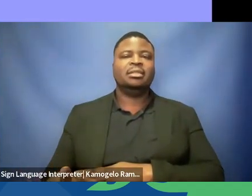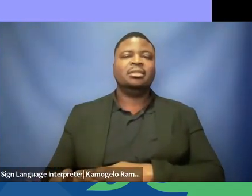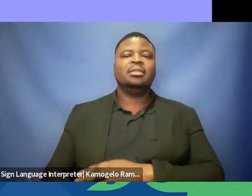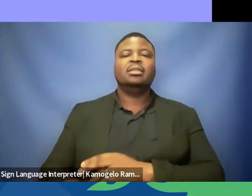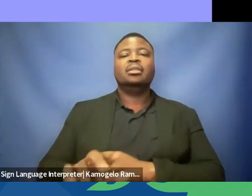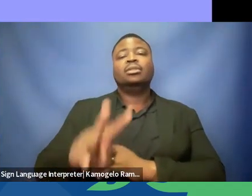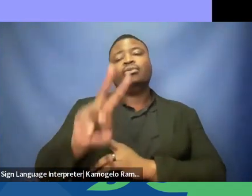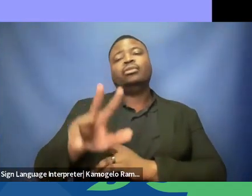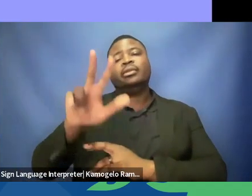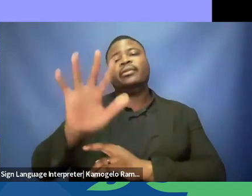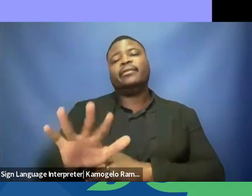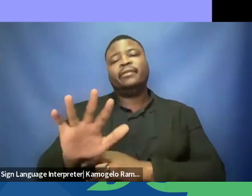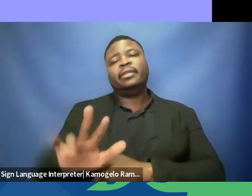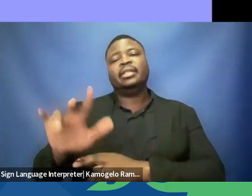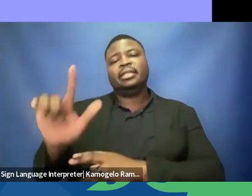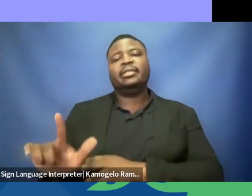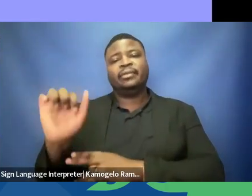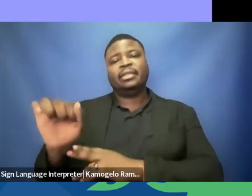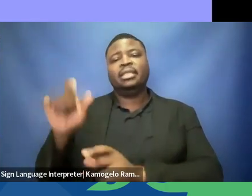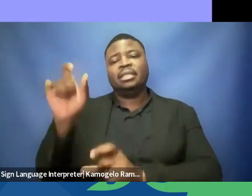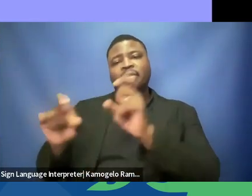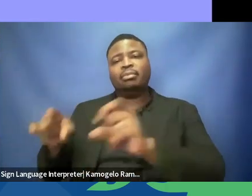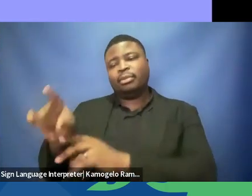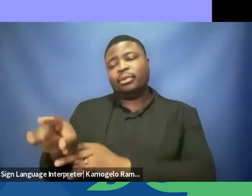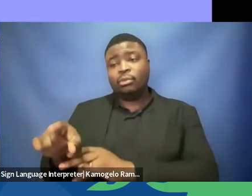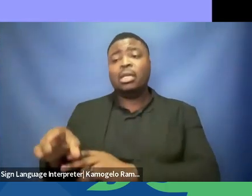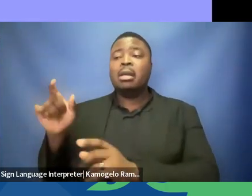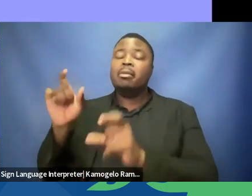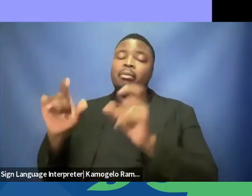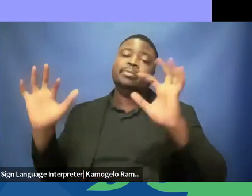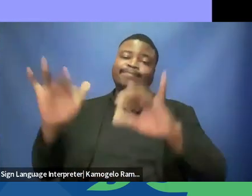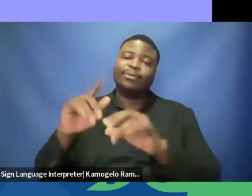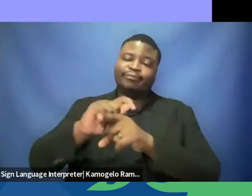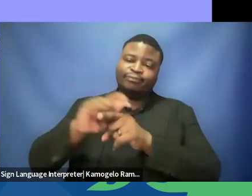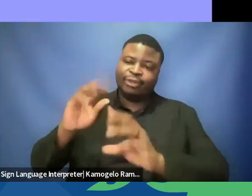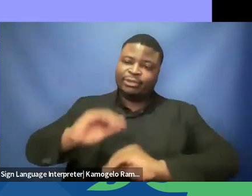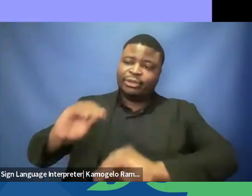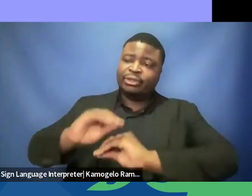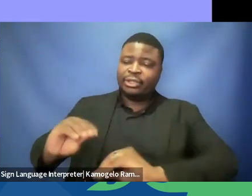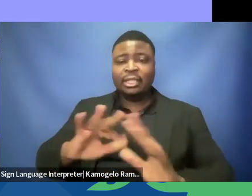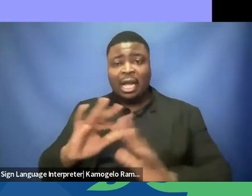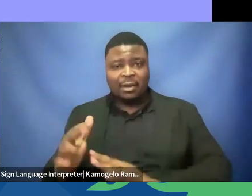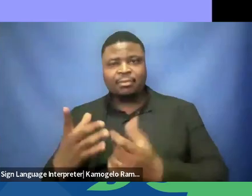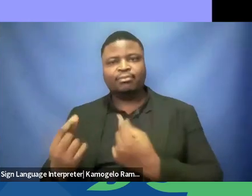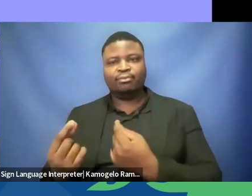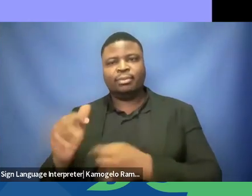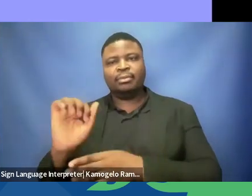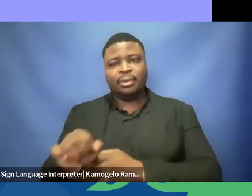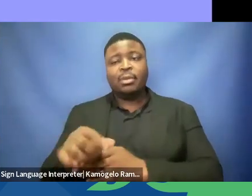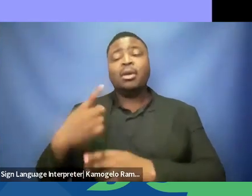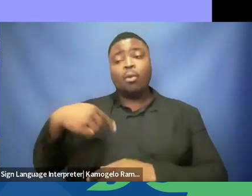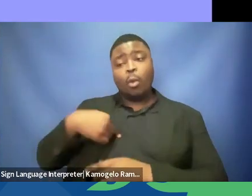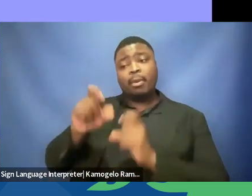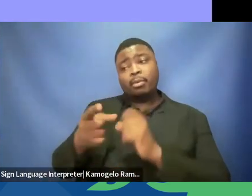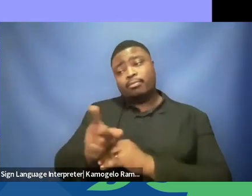of study whereby we trained them and they completed these sessions. At the end of, we had a pre-test and we had a post-test. And at the end of